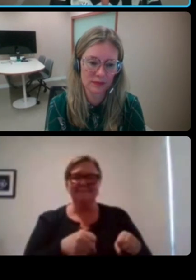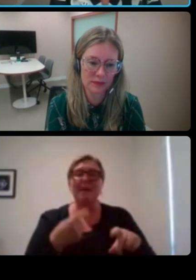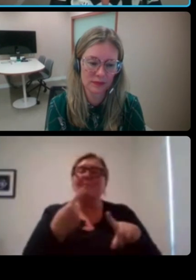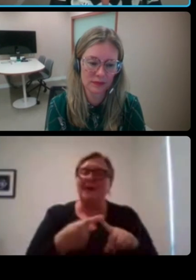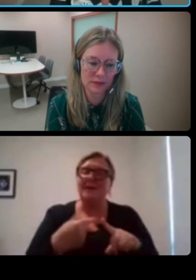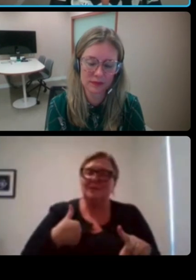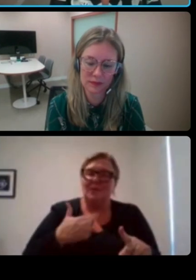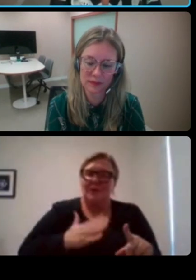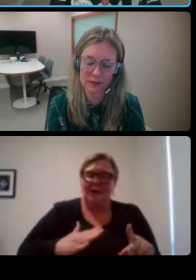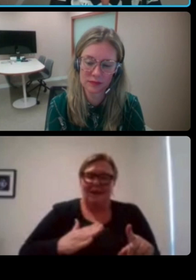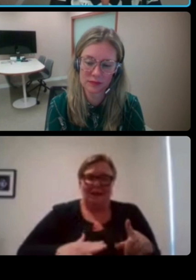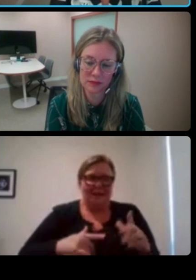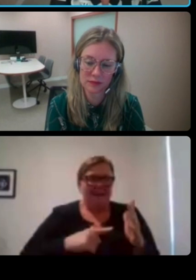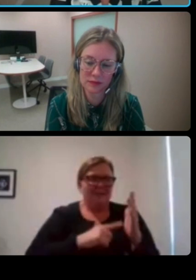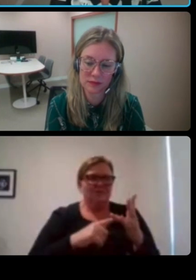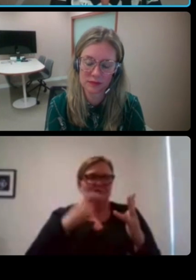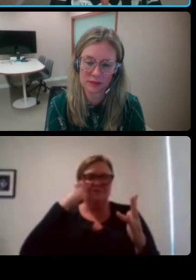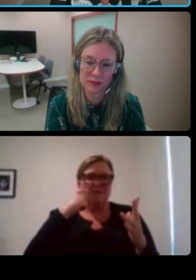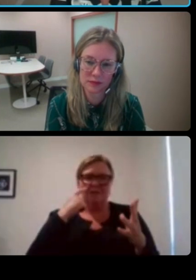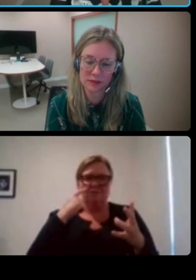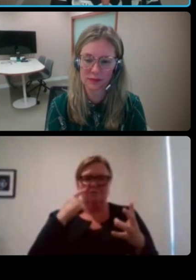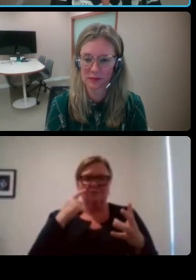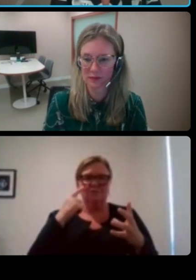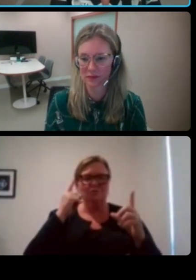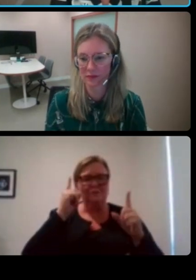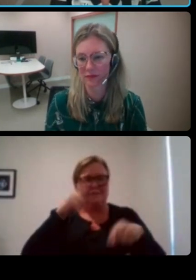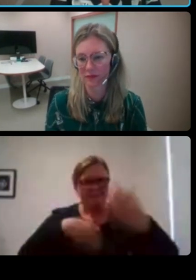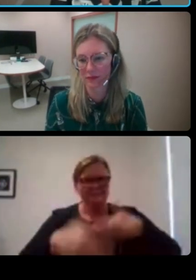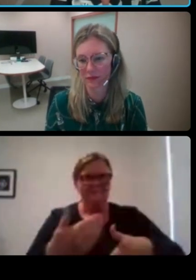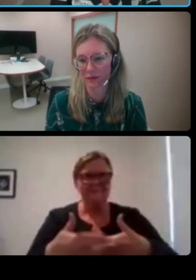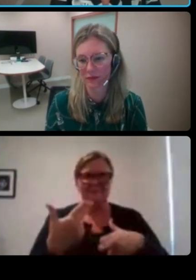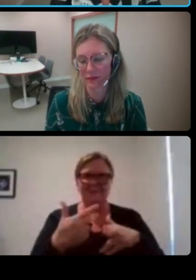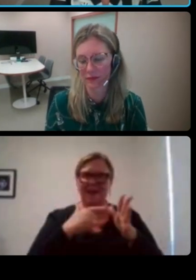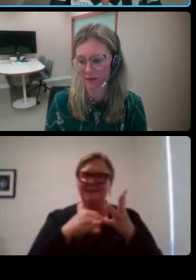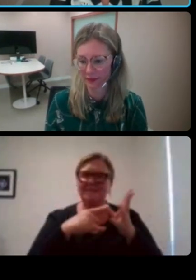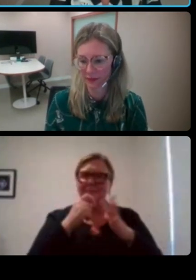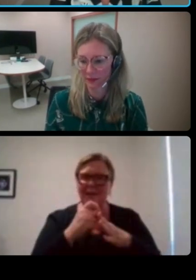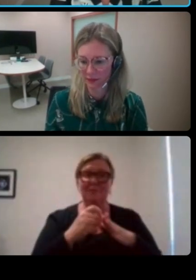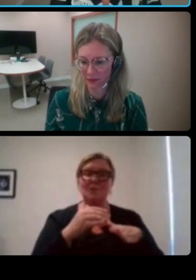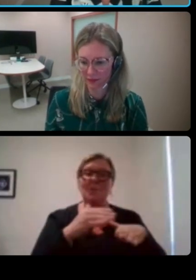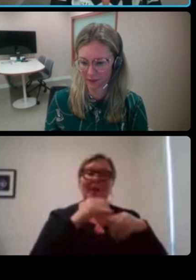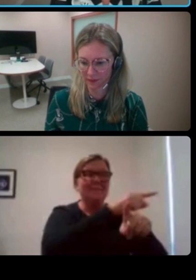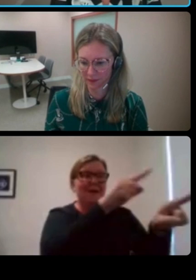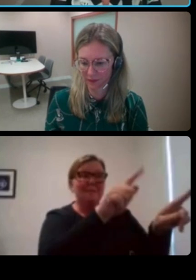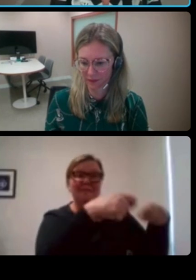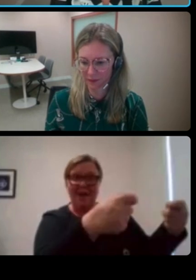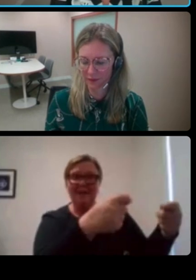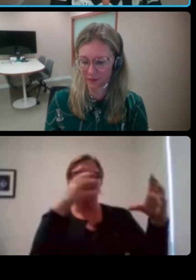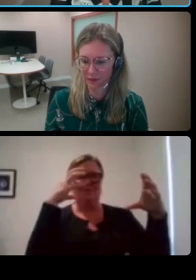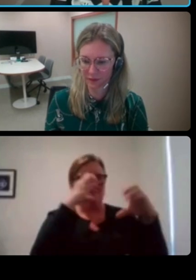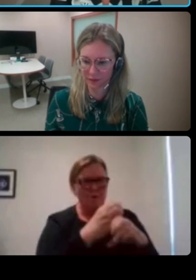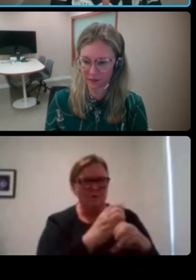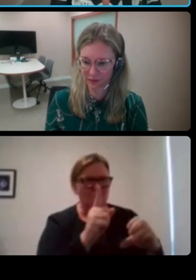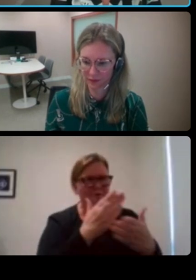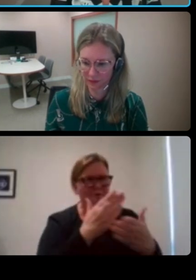need to try and get in as soon as possible, because it will also help providers to be able to focus on what really